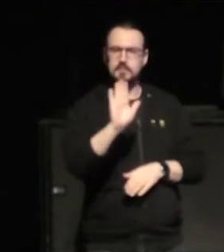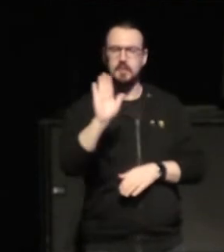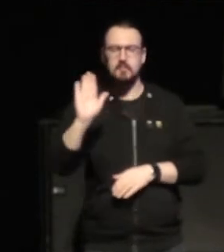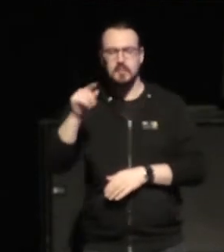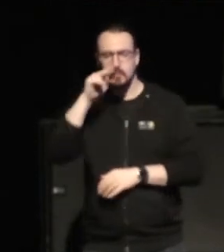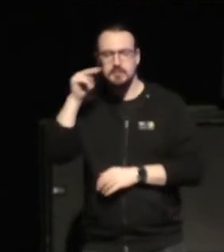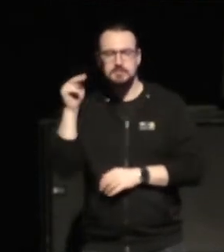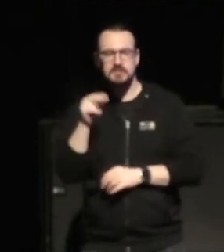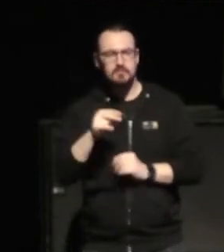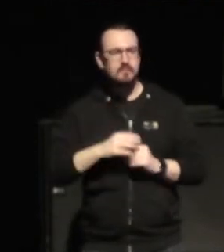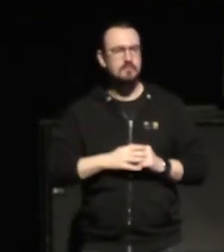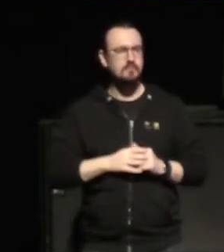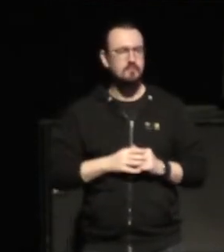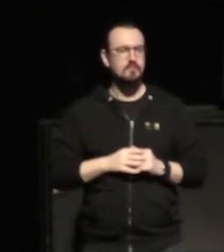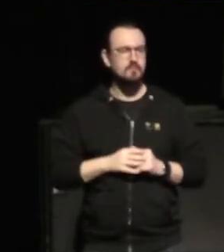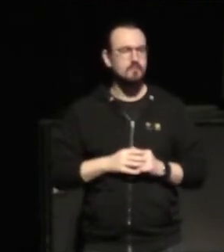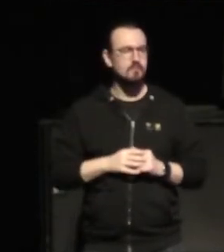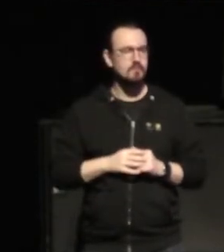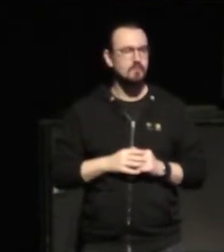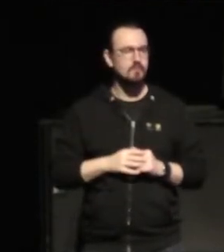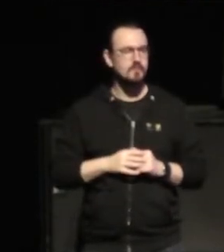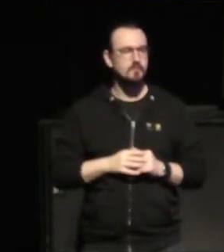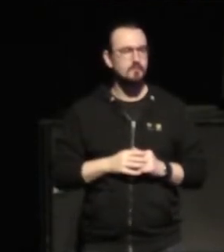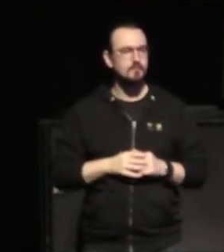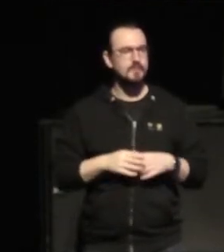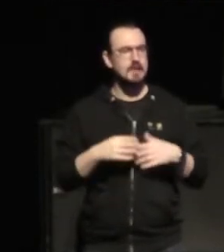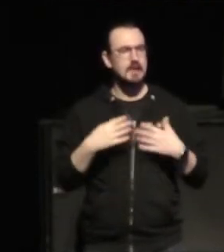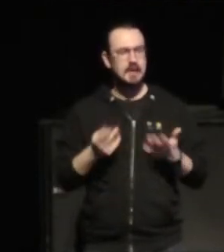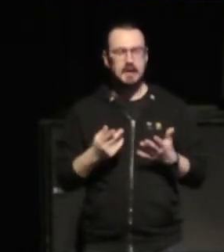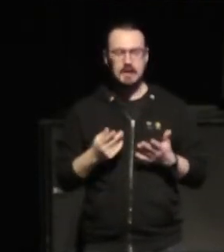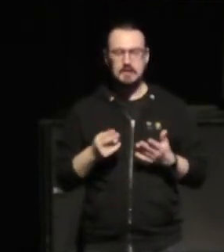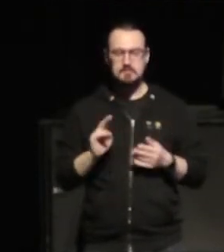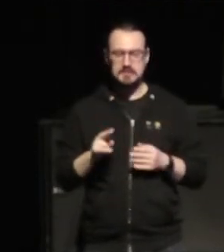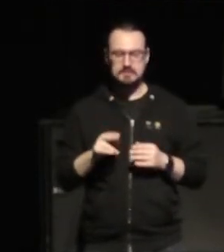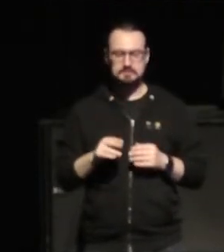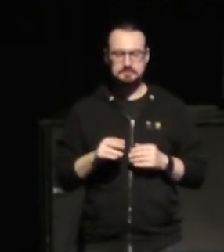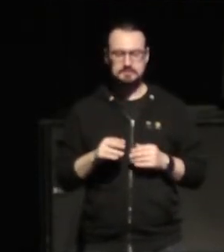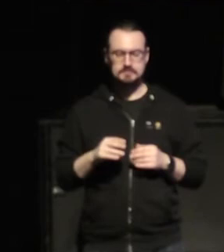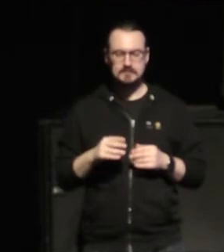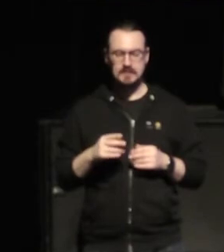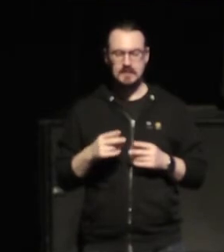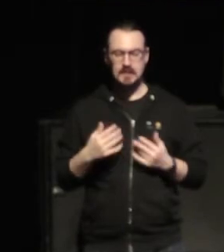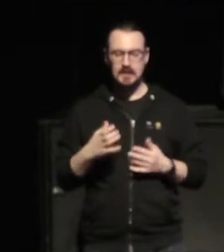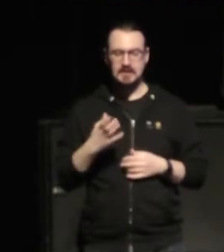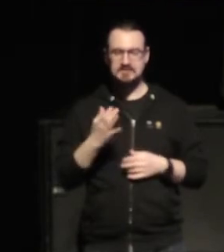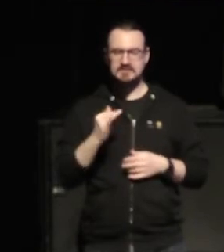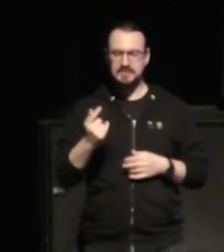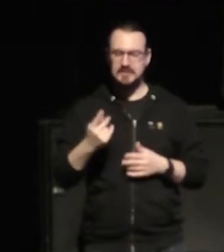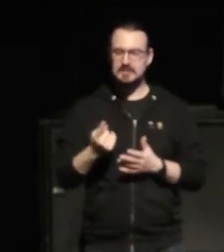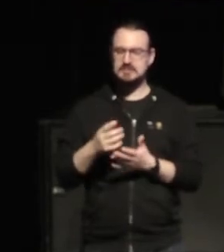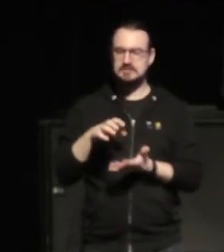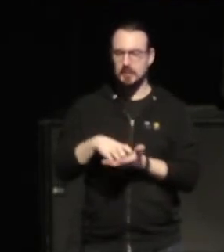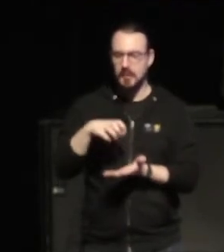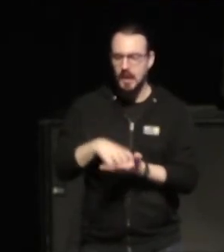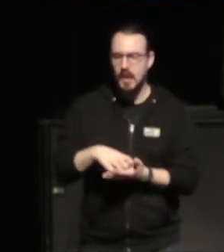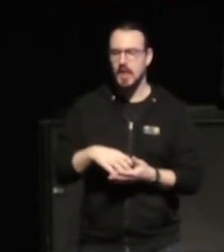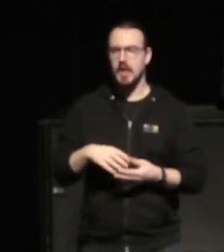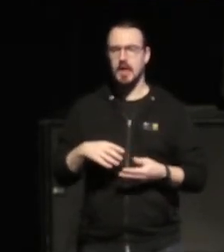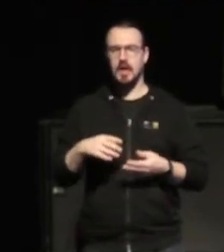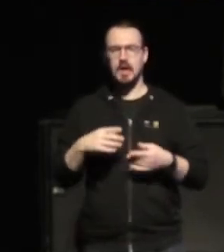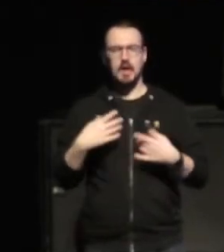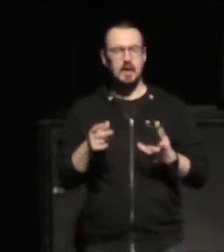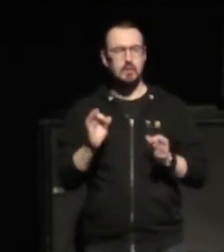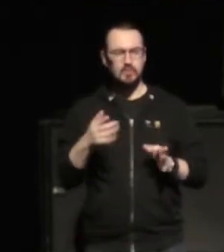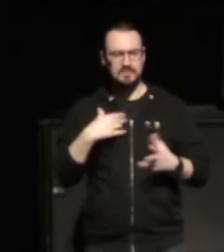from your different perspectives, is the trigger point is actually civil society and the possibilities